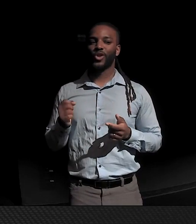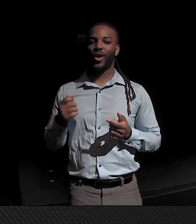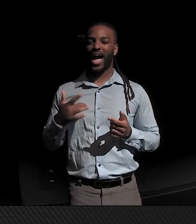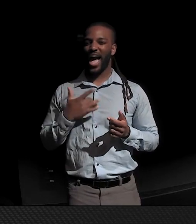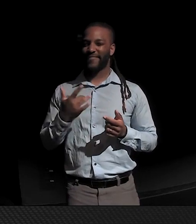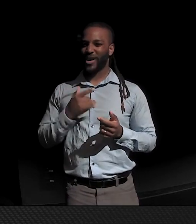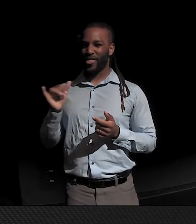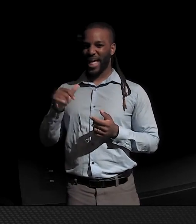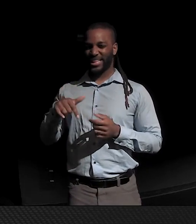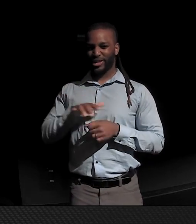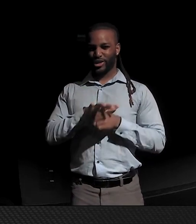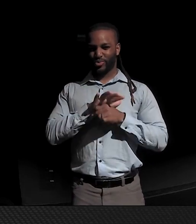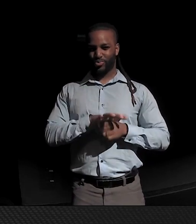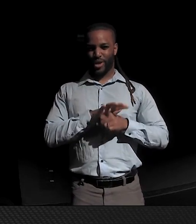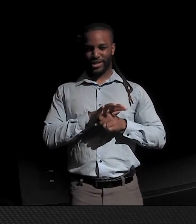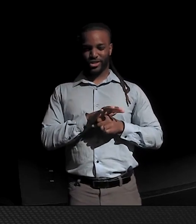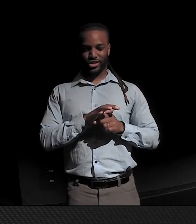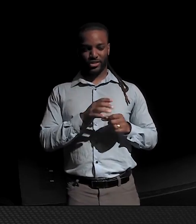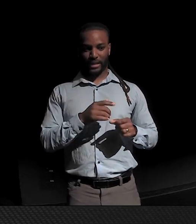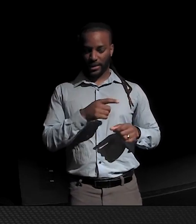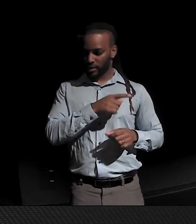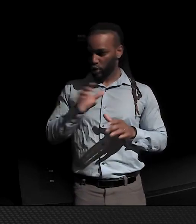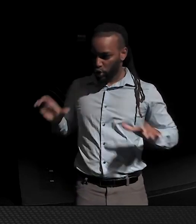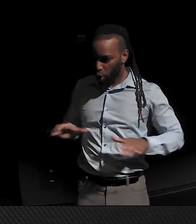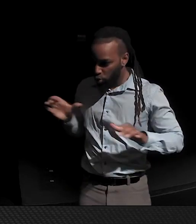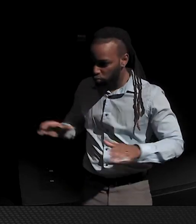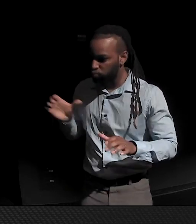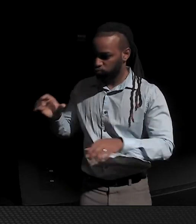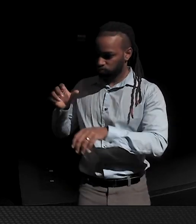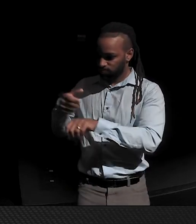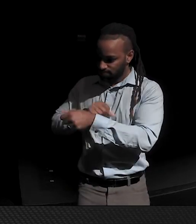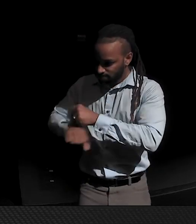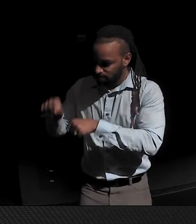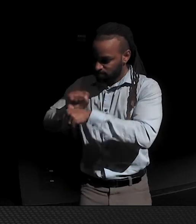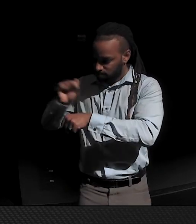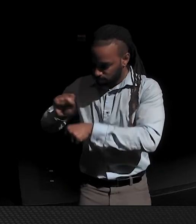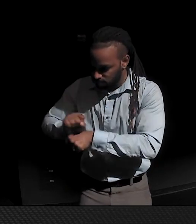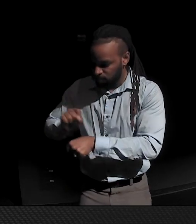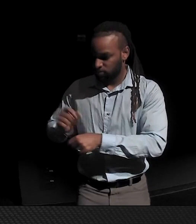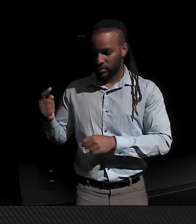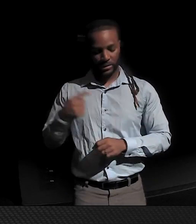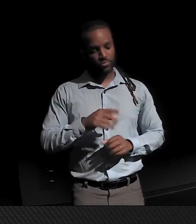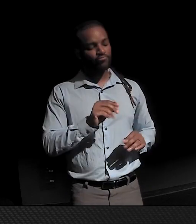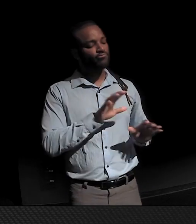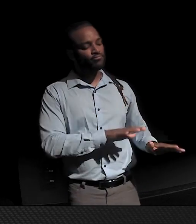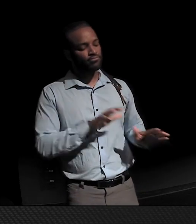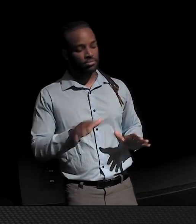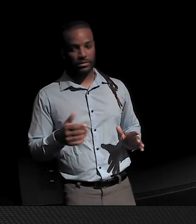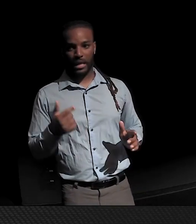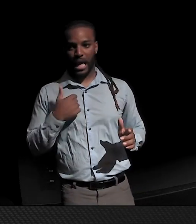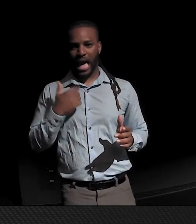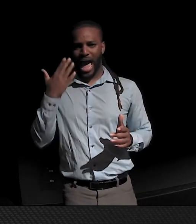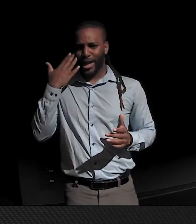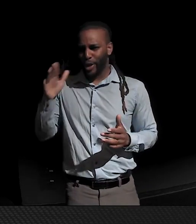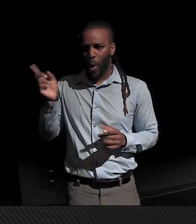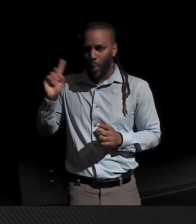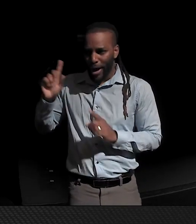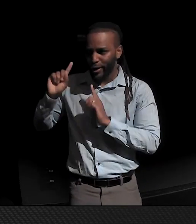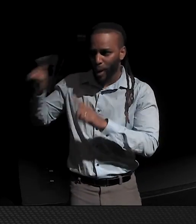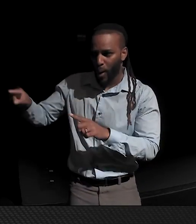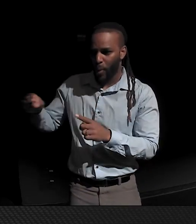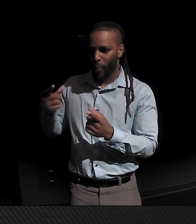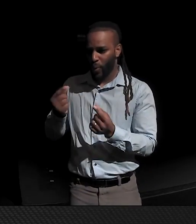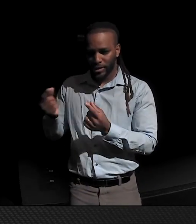just felt like this pressure of like, it was like, go, go, go, do, do, do. But I didn't know where to go, go, go, or what to